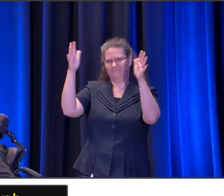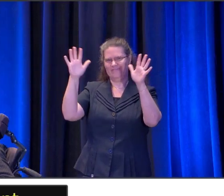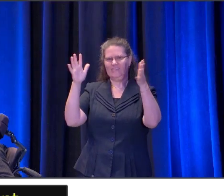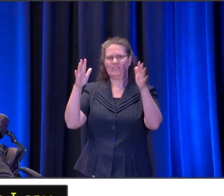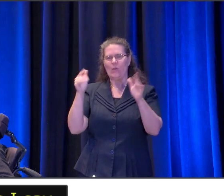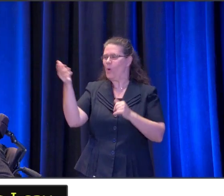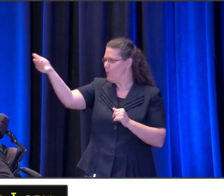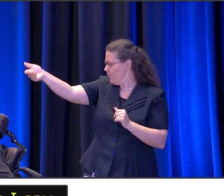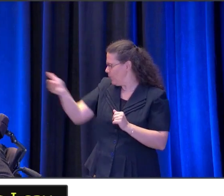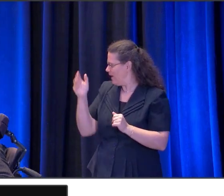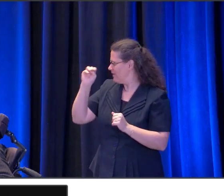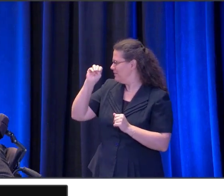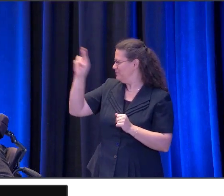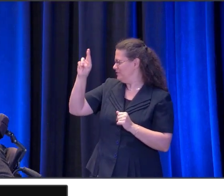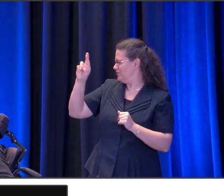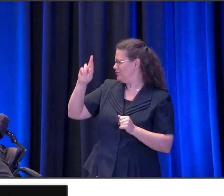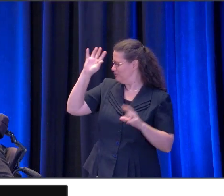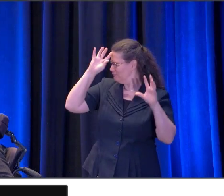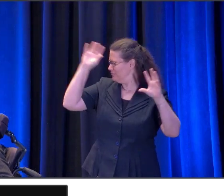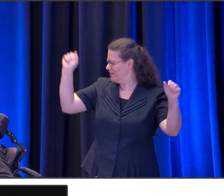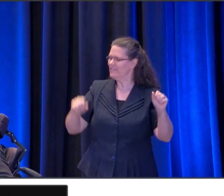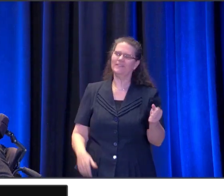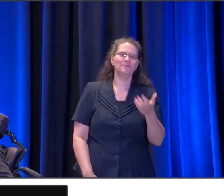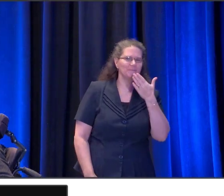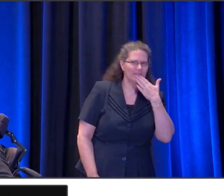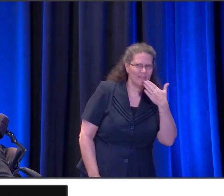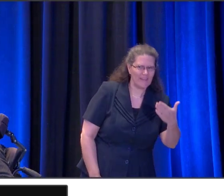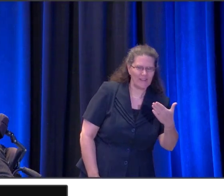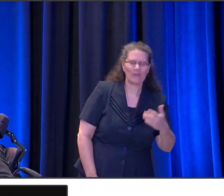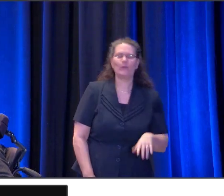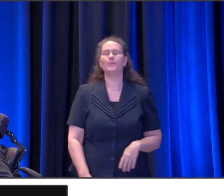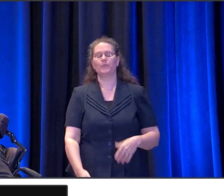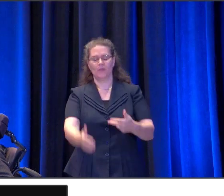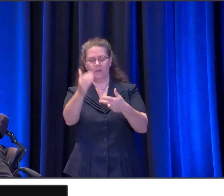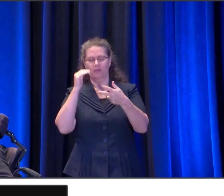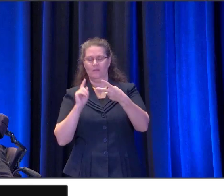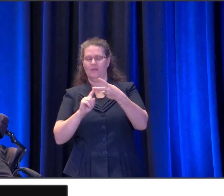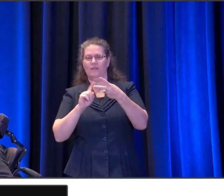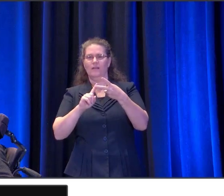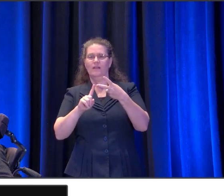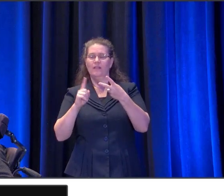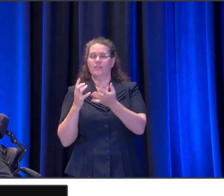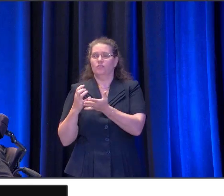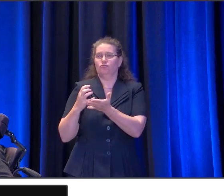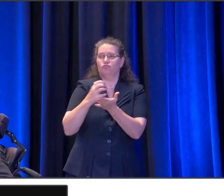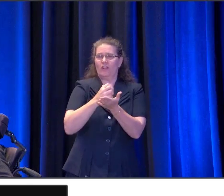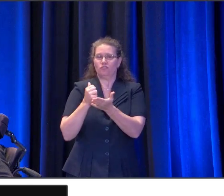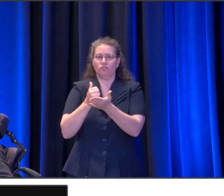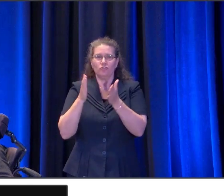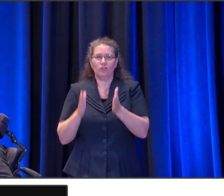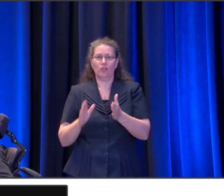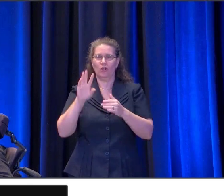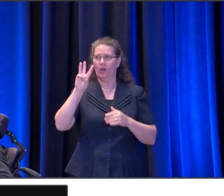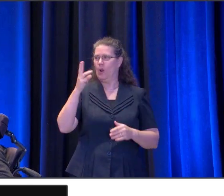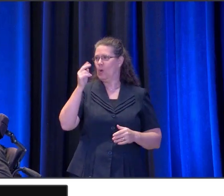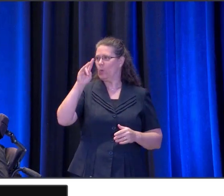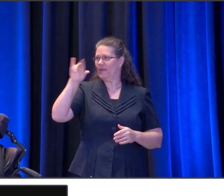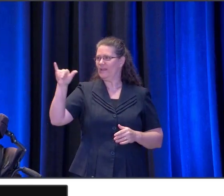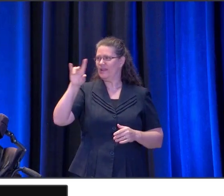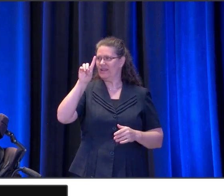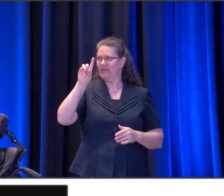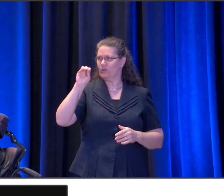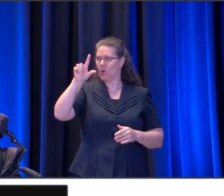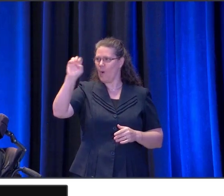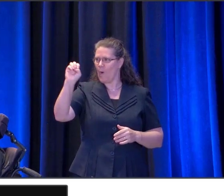Welcome, Mr. President. Yes. Thank you. Our treasurer is Whitney Dole.